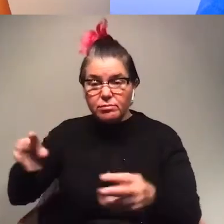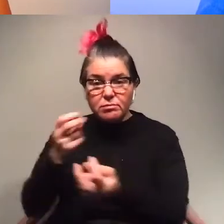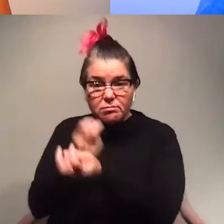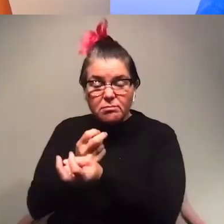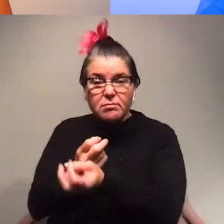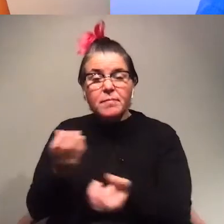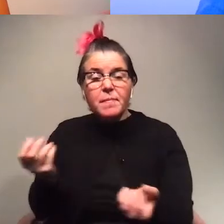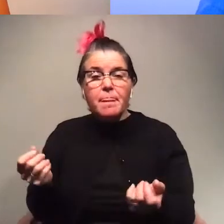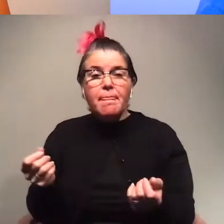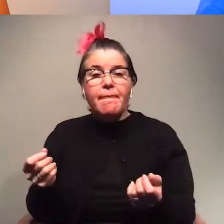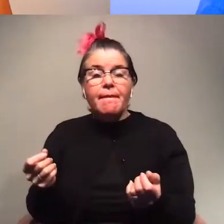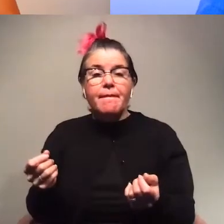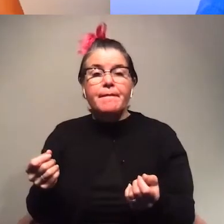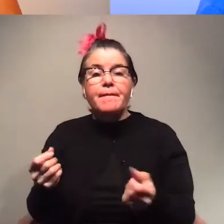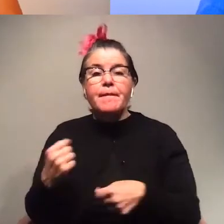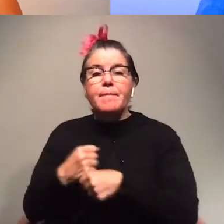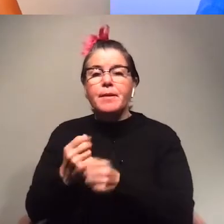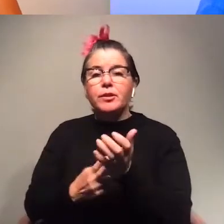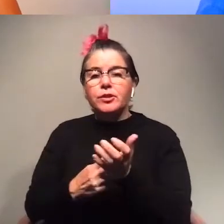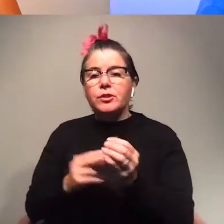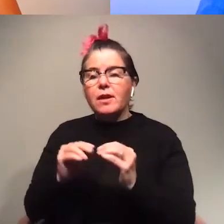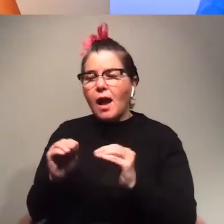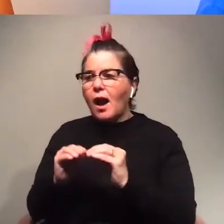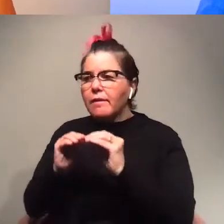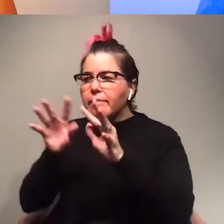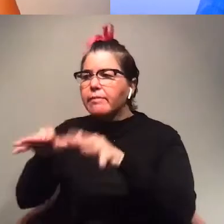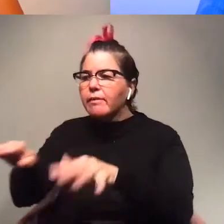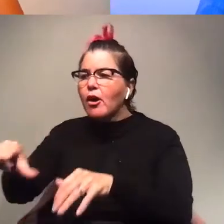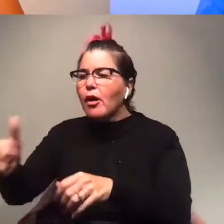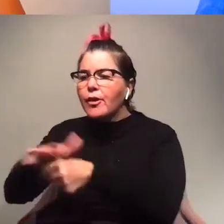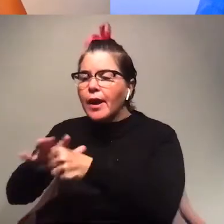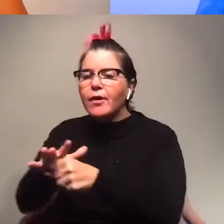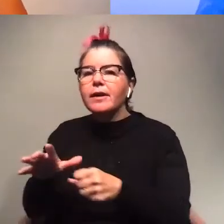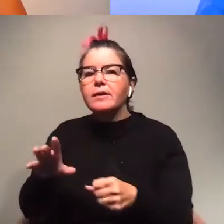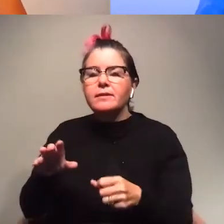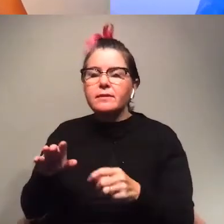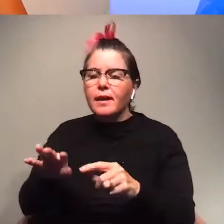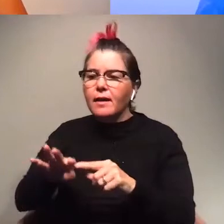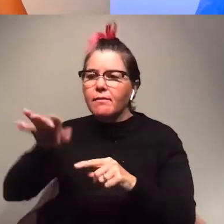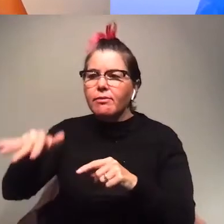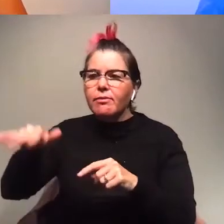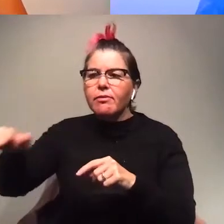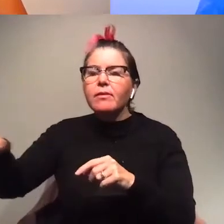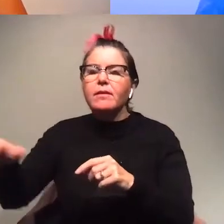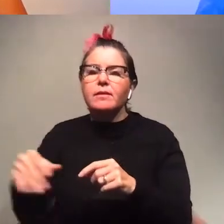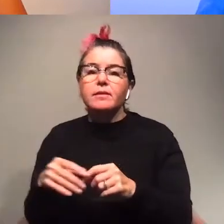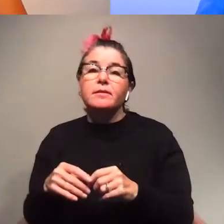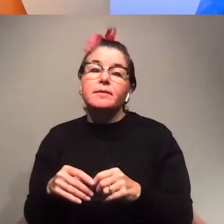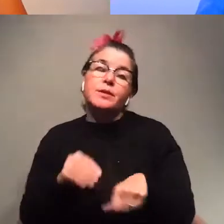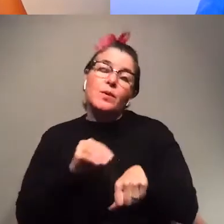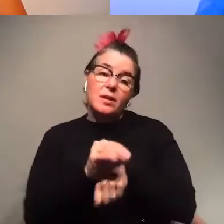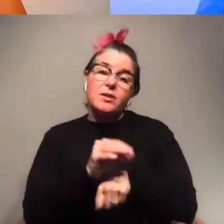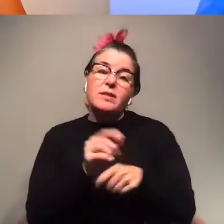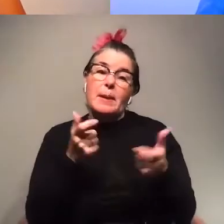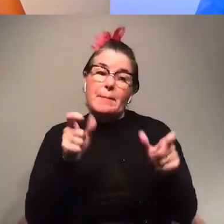still, they're not contaminating other areas and like leaching out into other places. So consulting is a big area